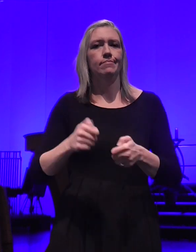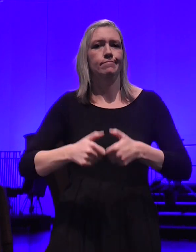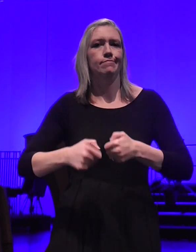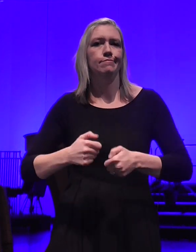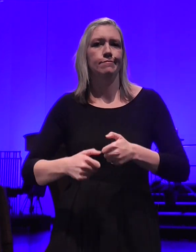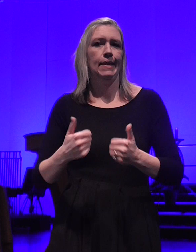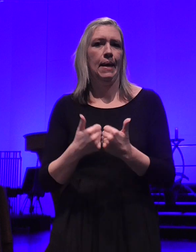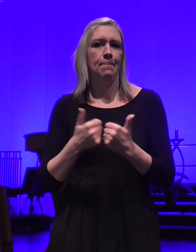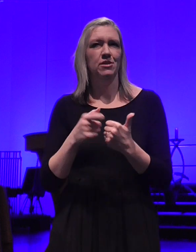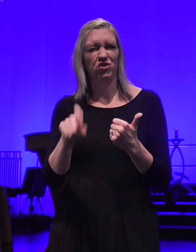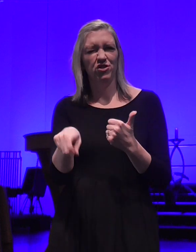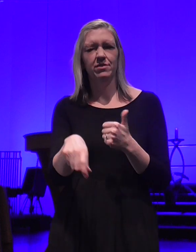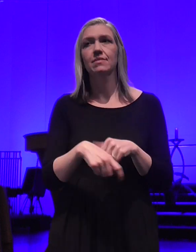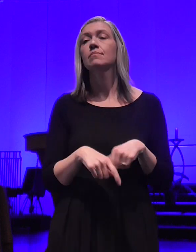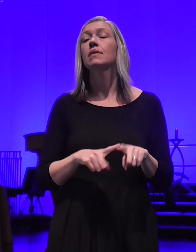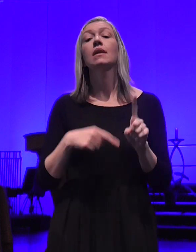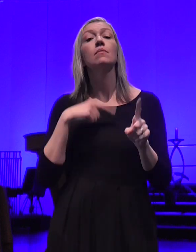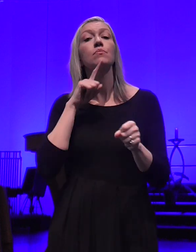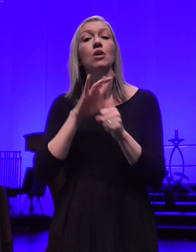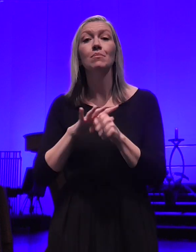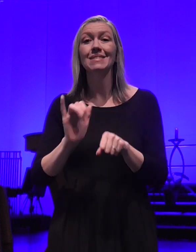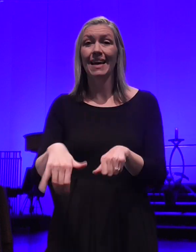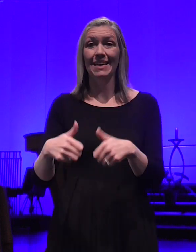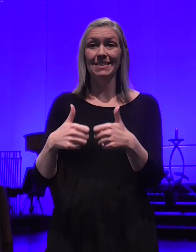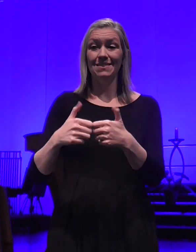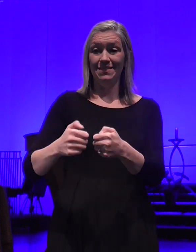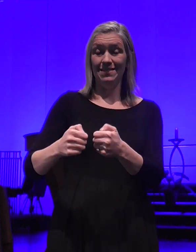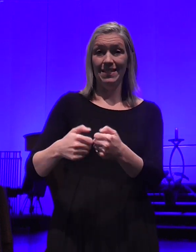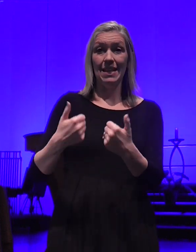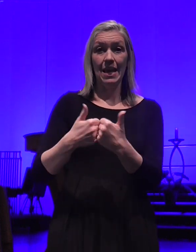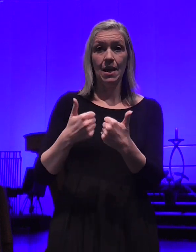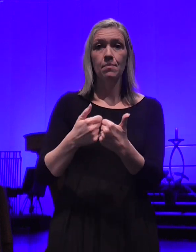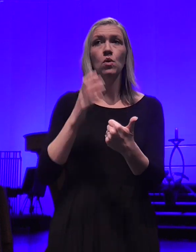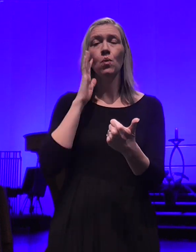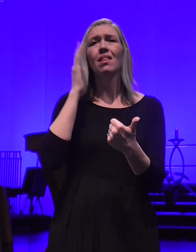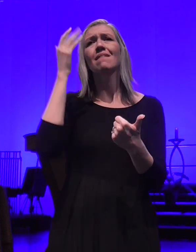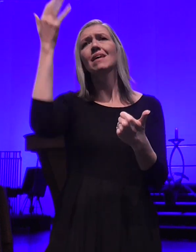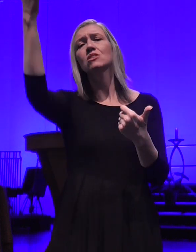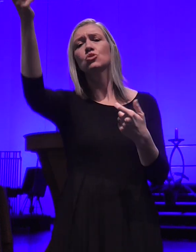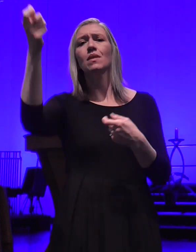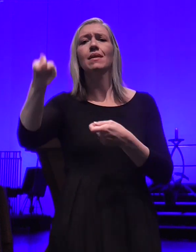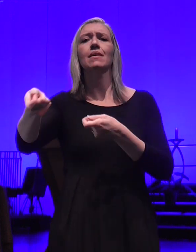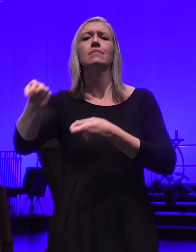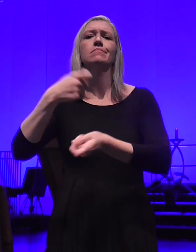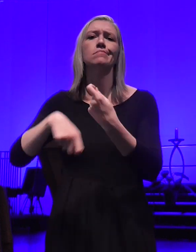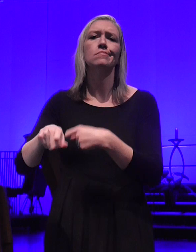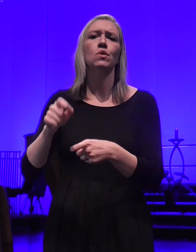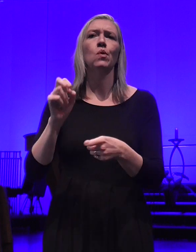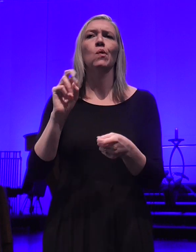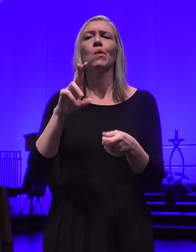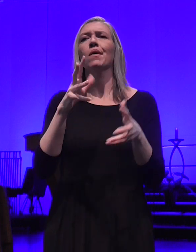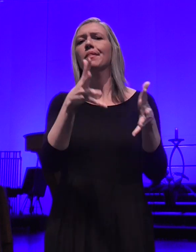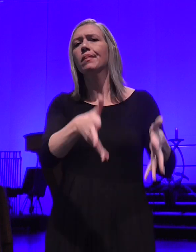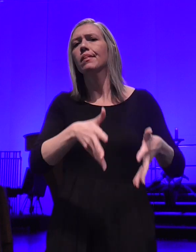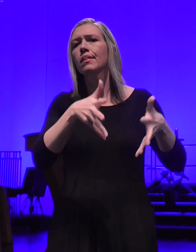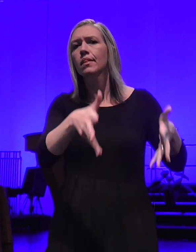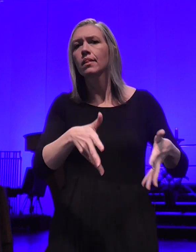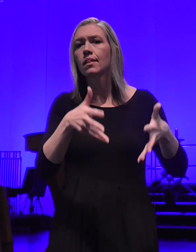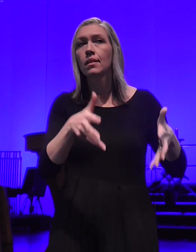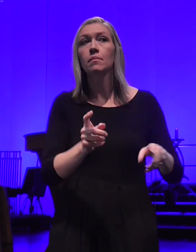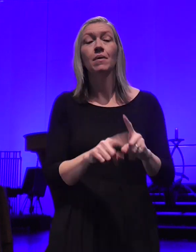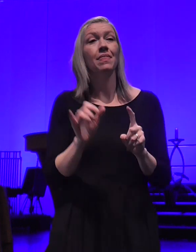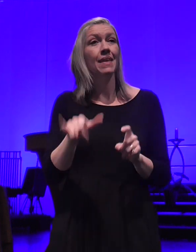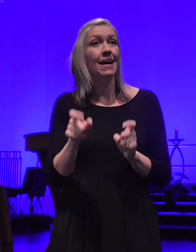But I promise you this, that PlayStation game will eventually be traded in or gather up dust, and that gift of